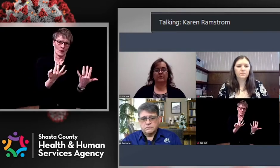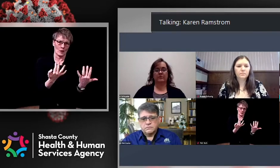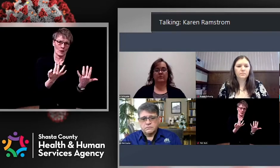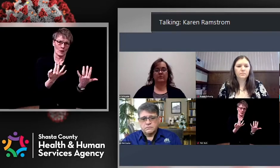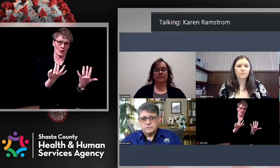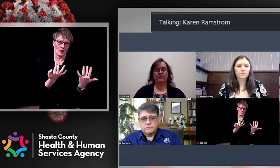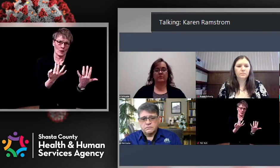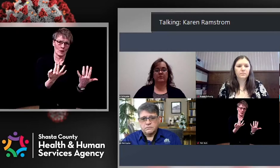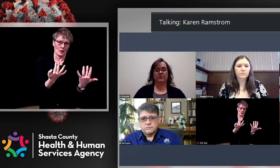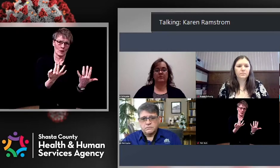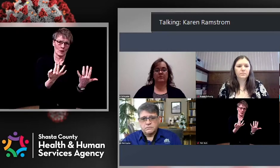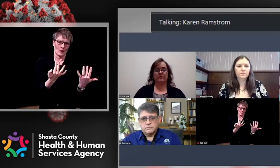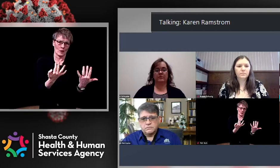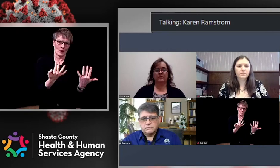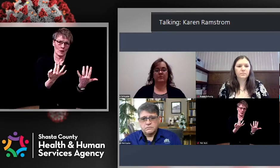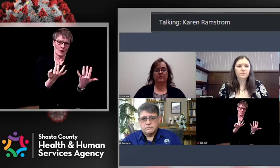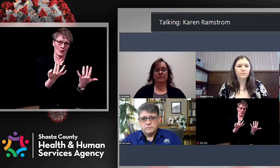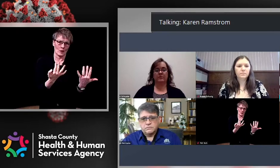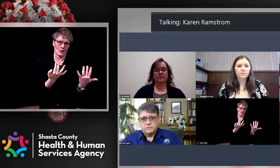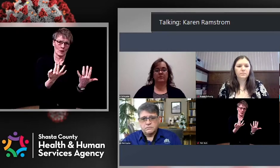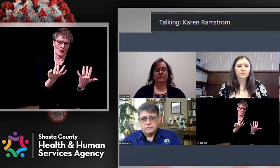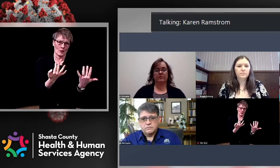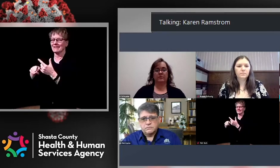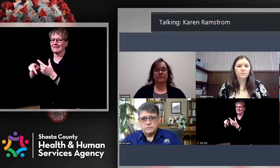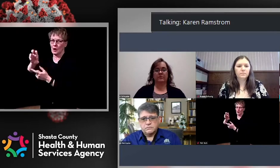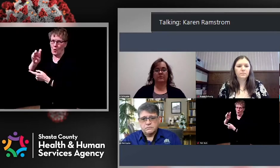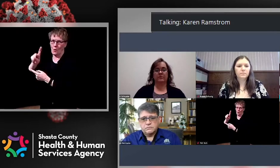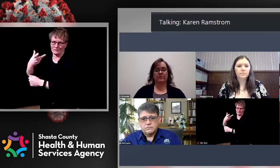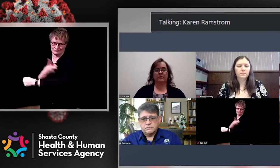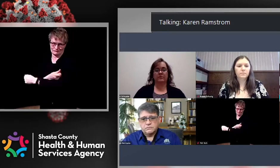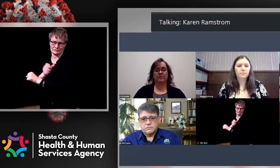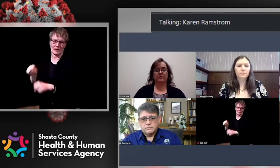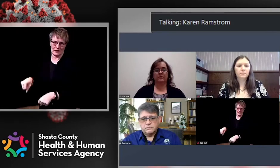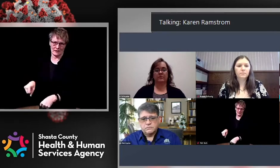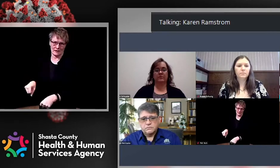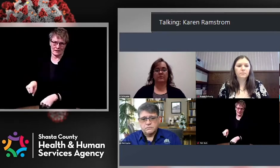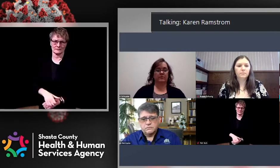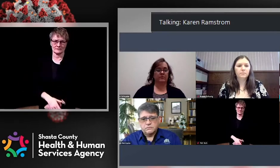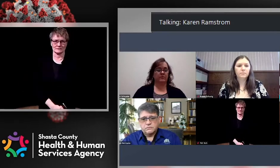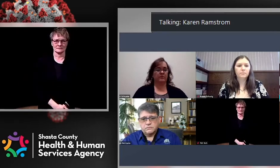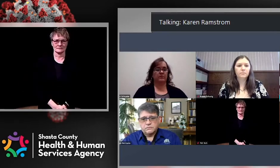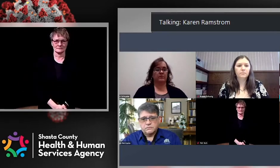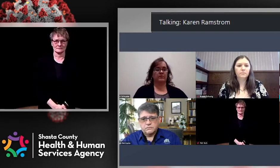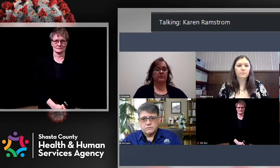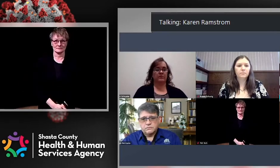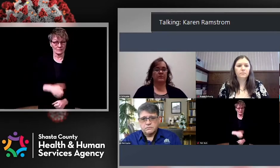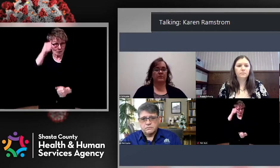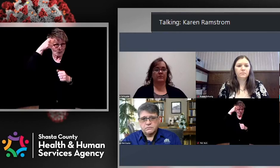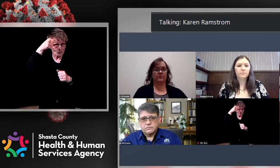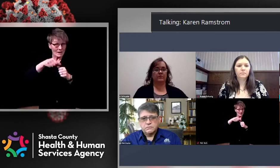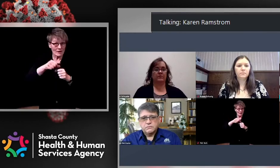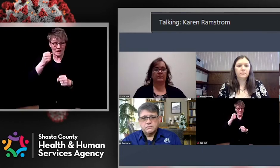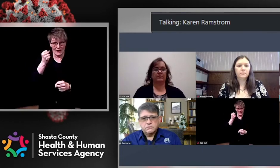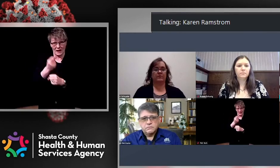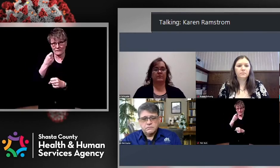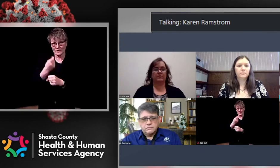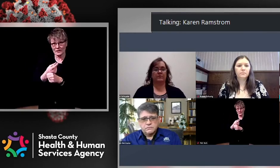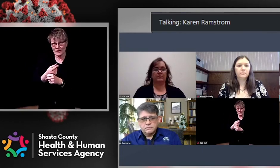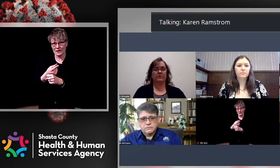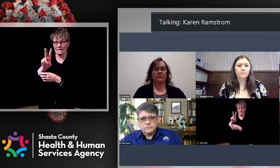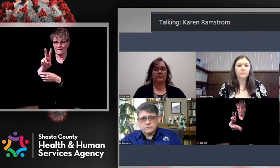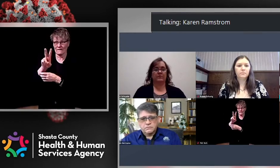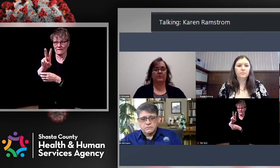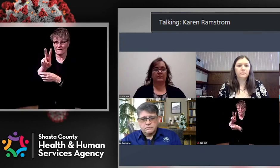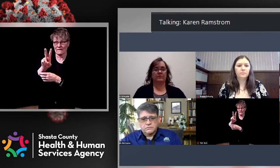We recommend influenza vaccination every year because that virus shifts a little bit. And so you want to make sure that you have the best coverage for